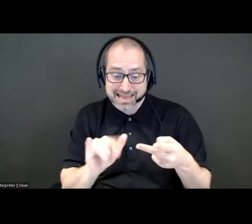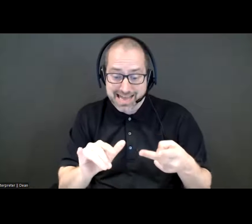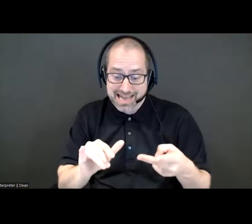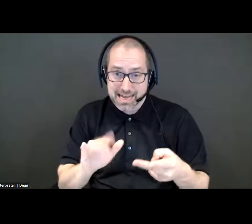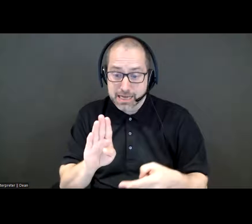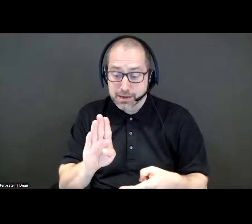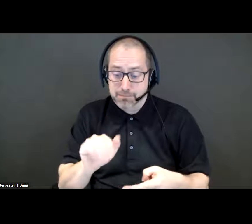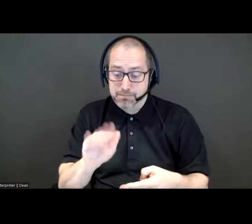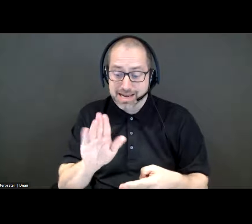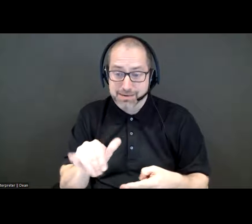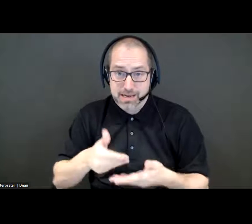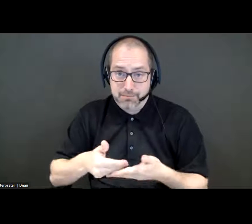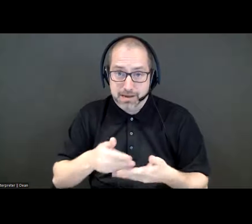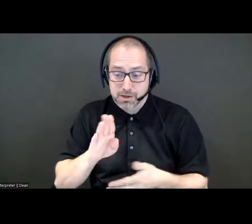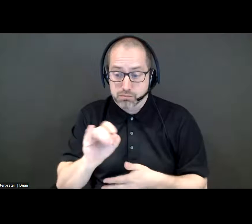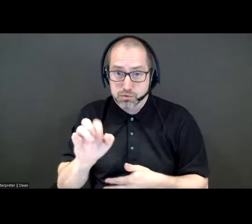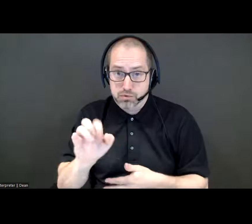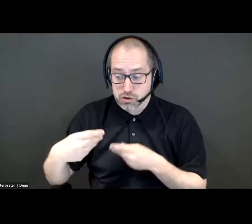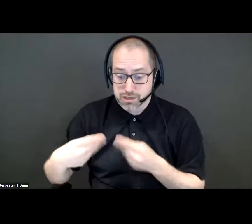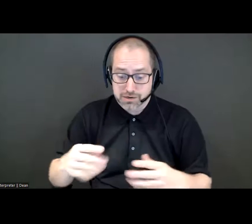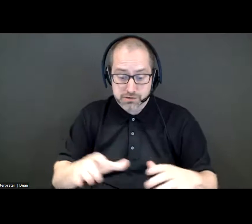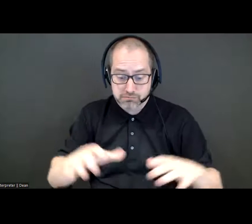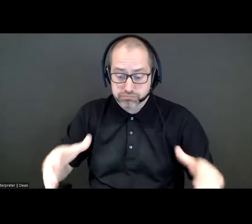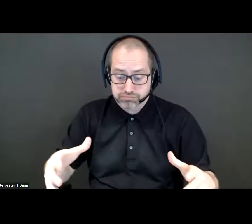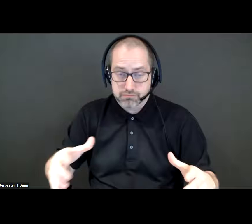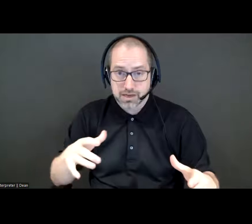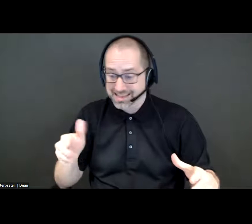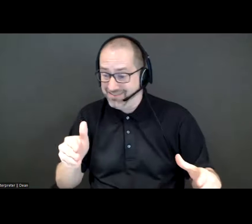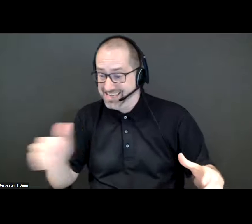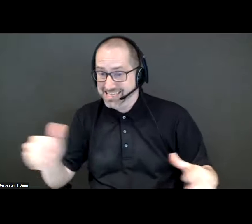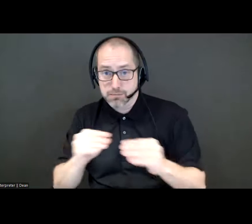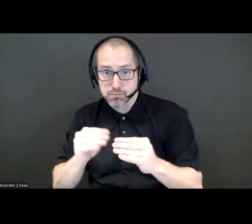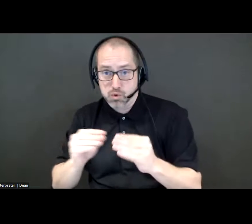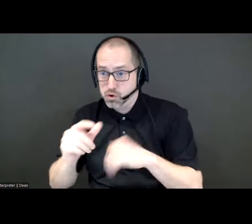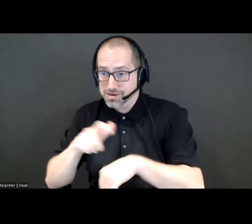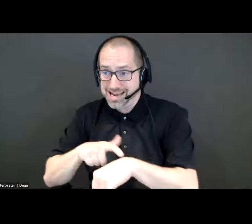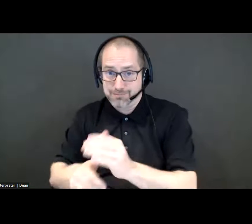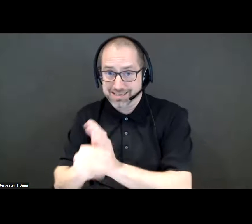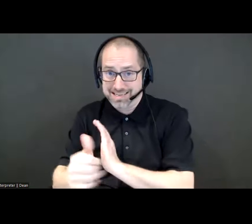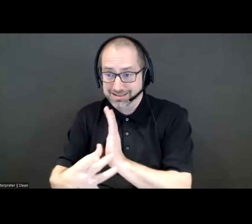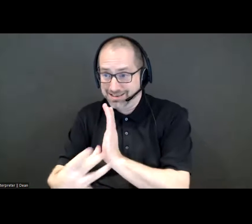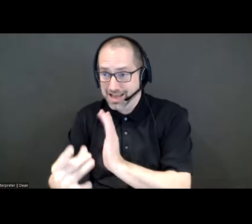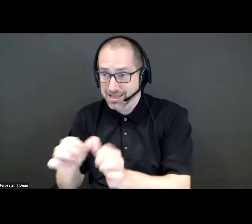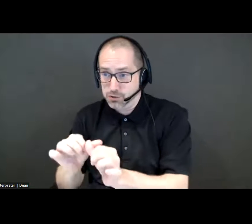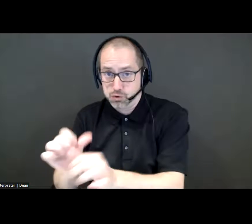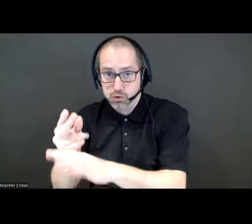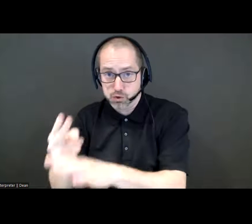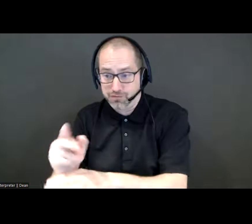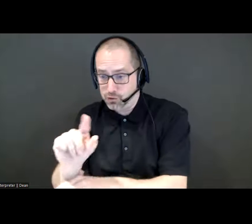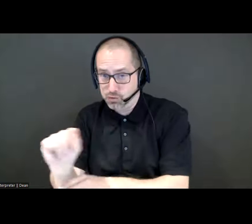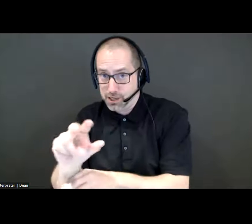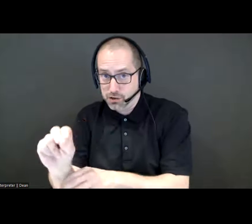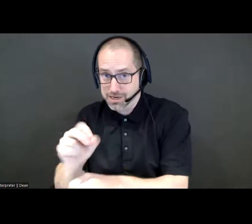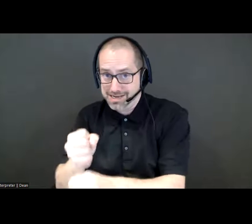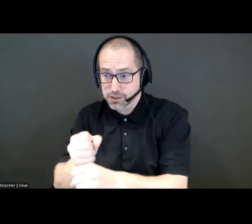boomers, the fact that we have 20 or 30 years of more skill and talent to be used. So that's the